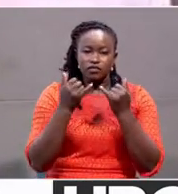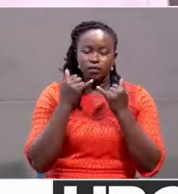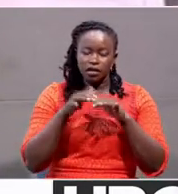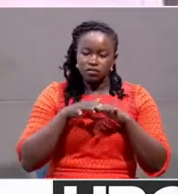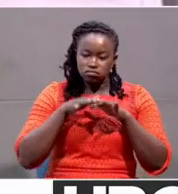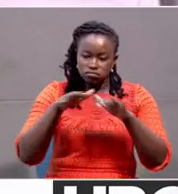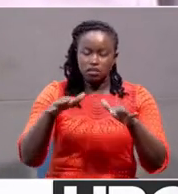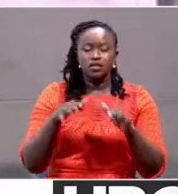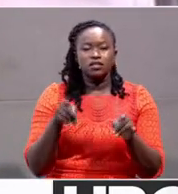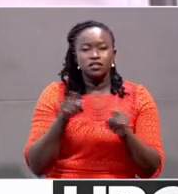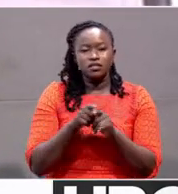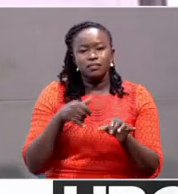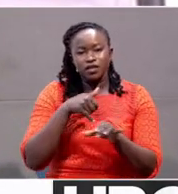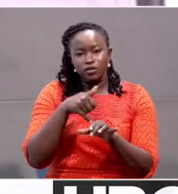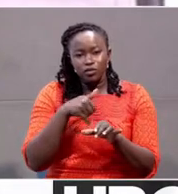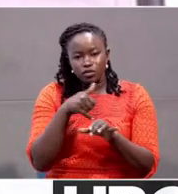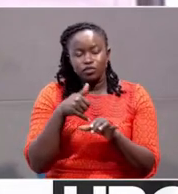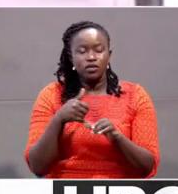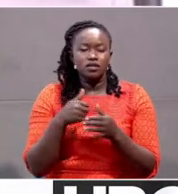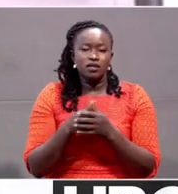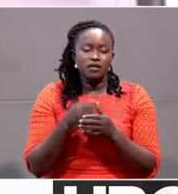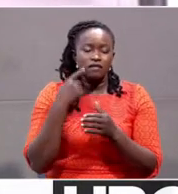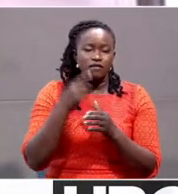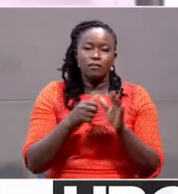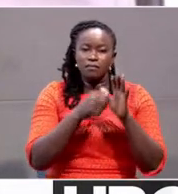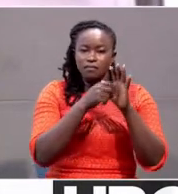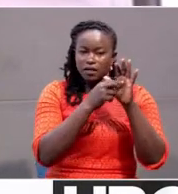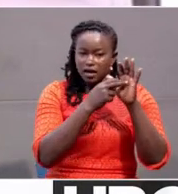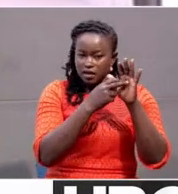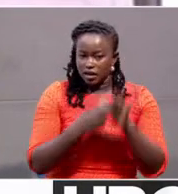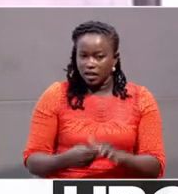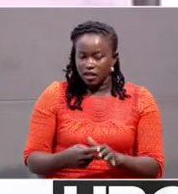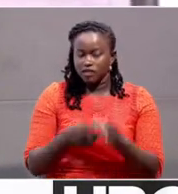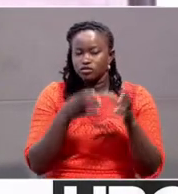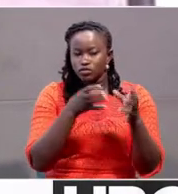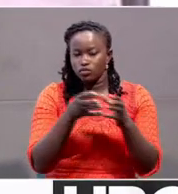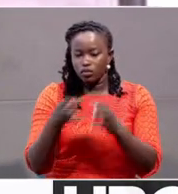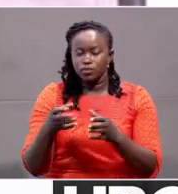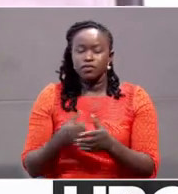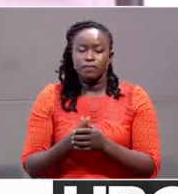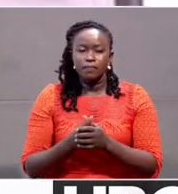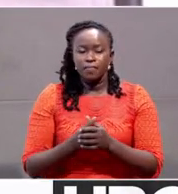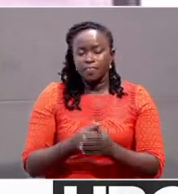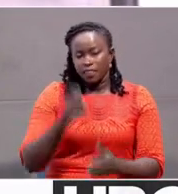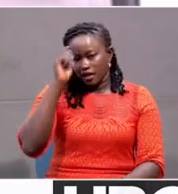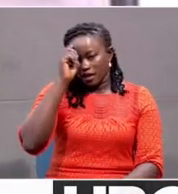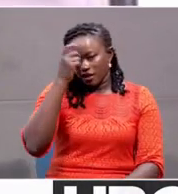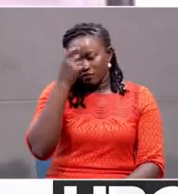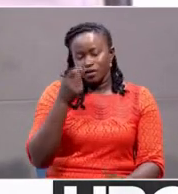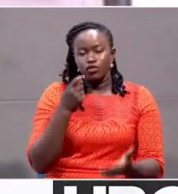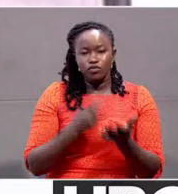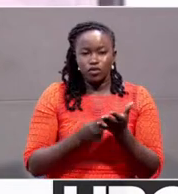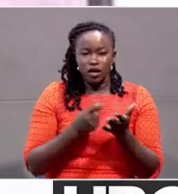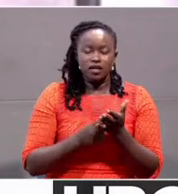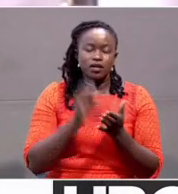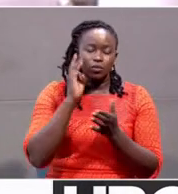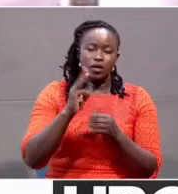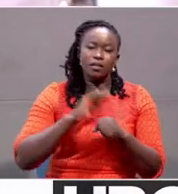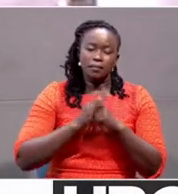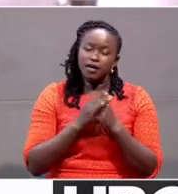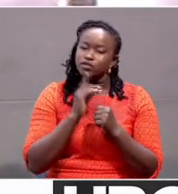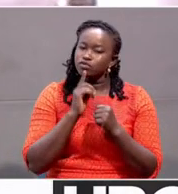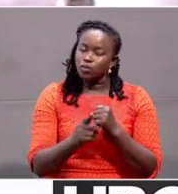and inclusion of marginalized groups. The government of Uganda will ensure that